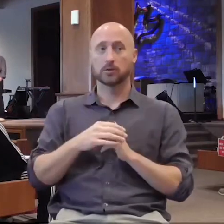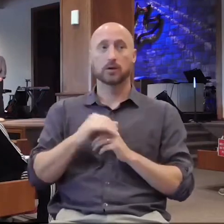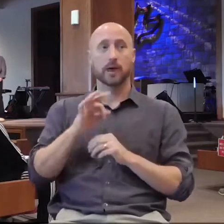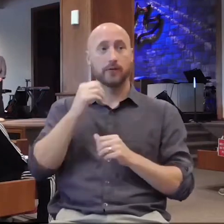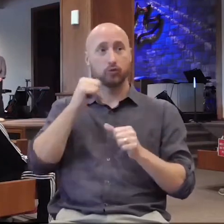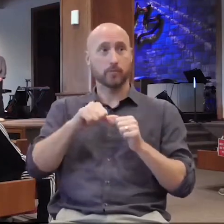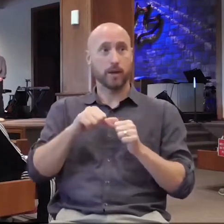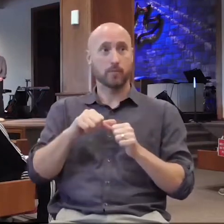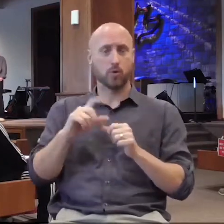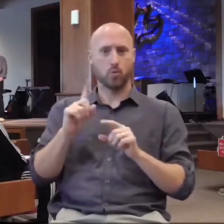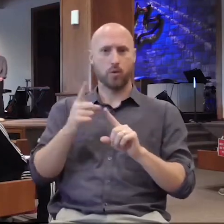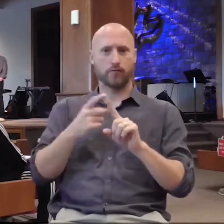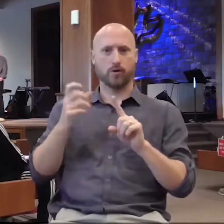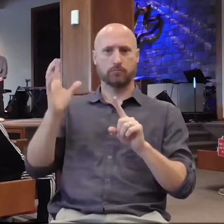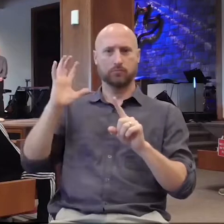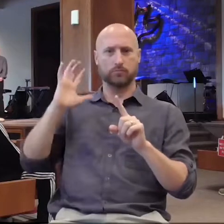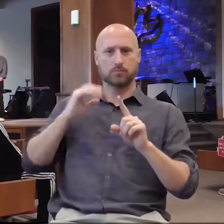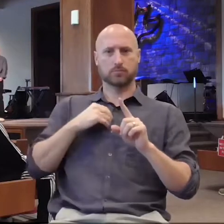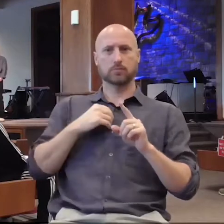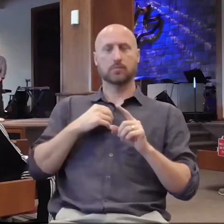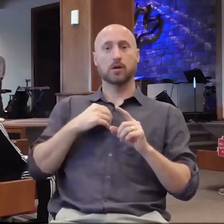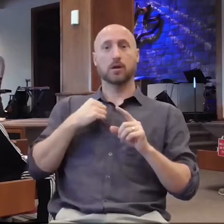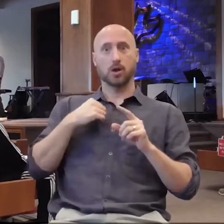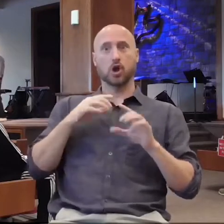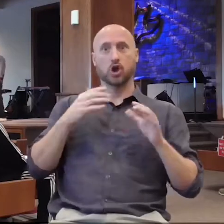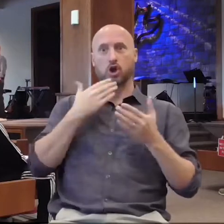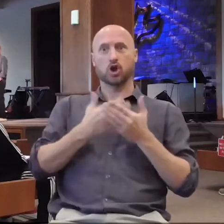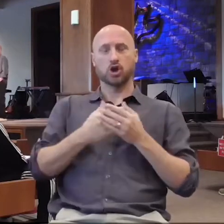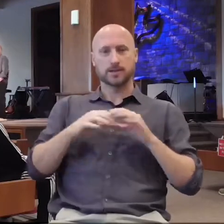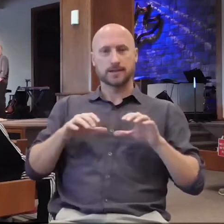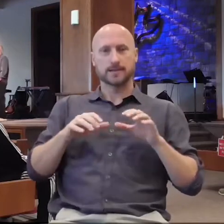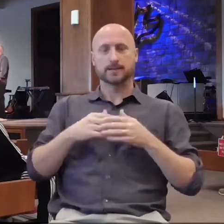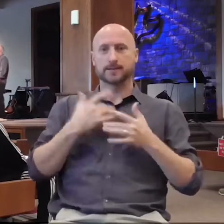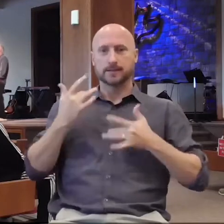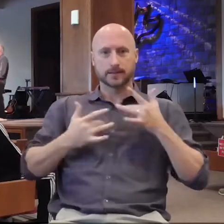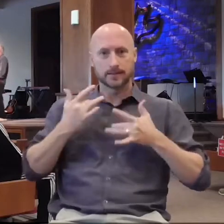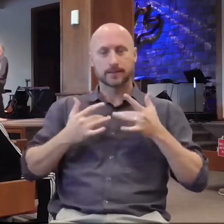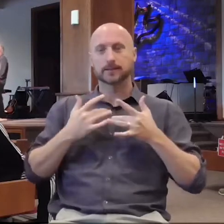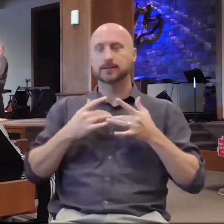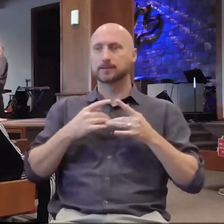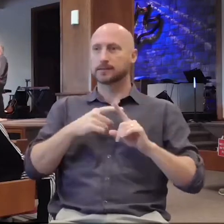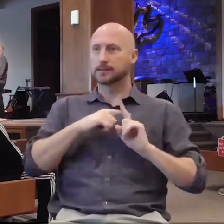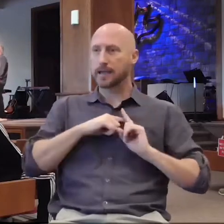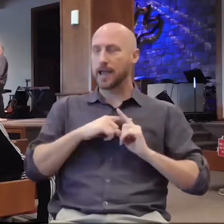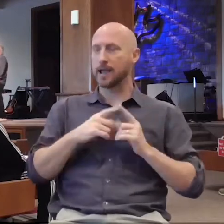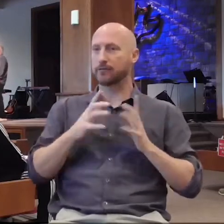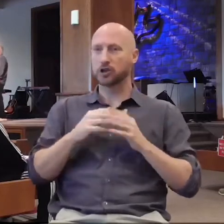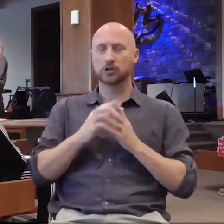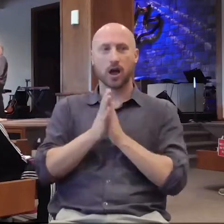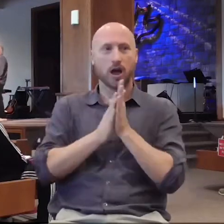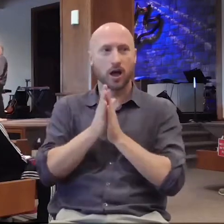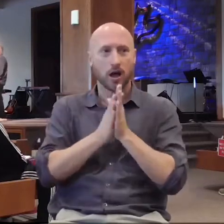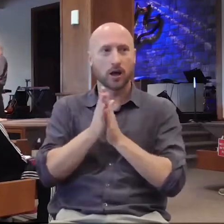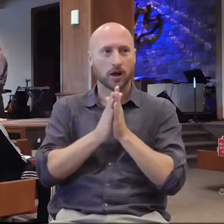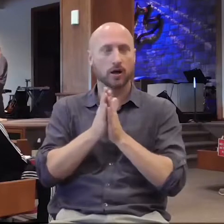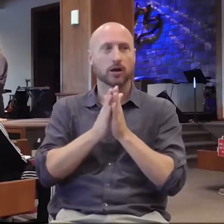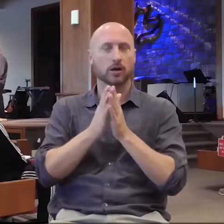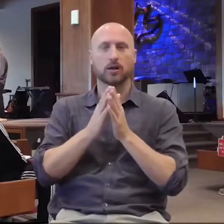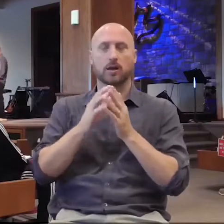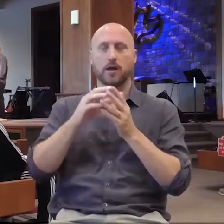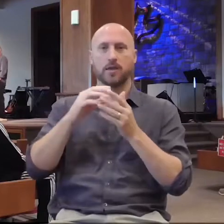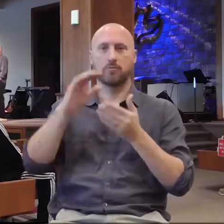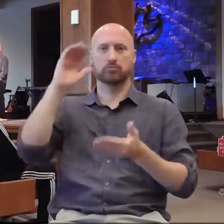from and it's not there anymore, he doesn't say get lost. He says repent, come back. And then he says, and